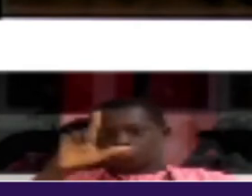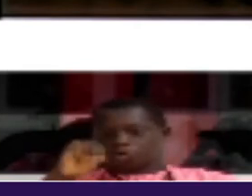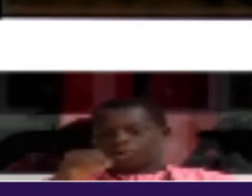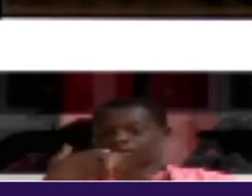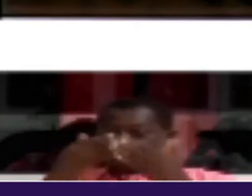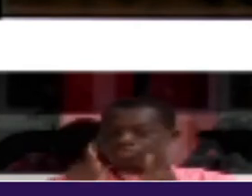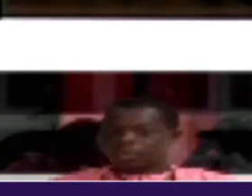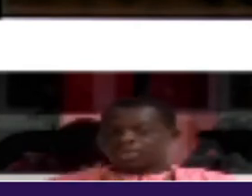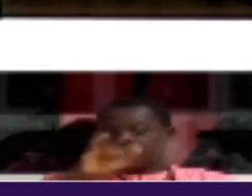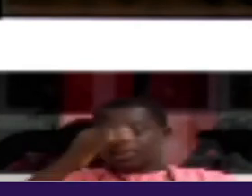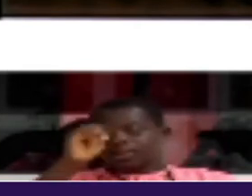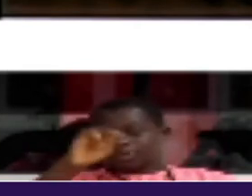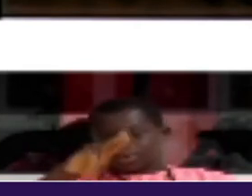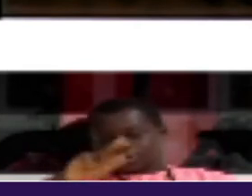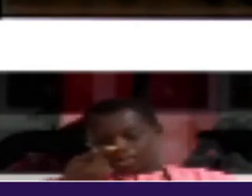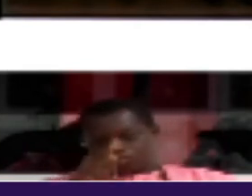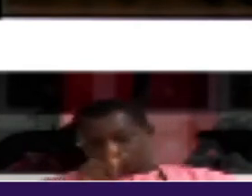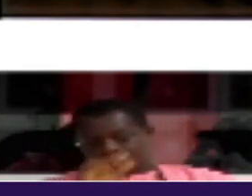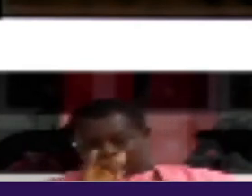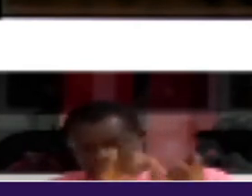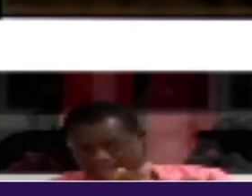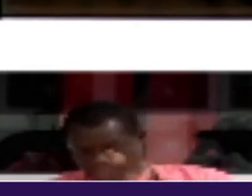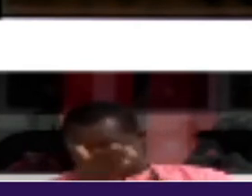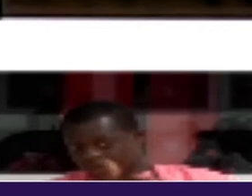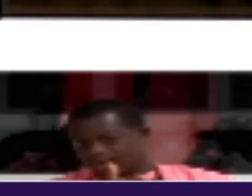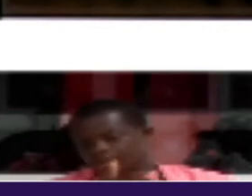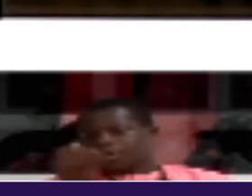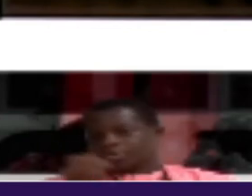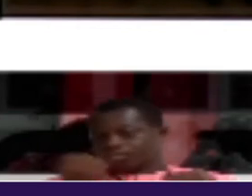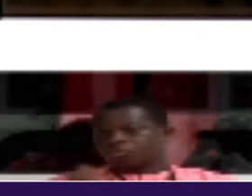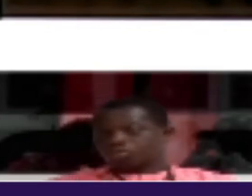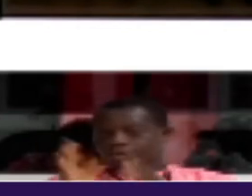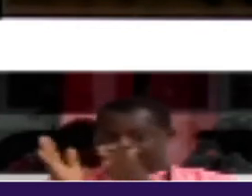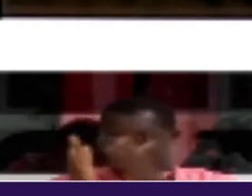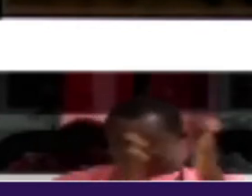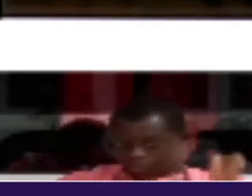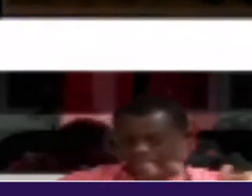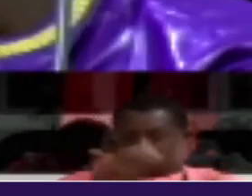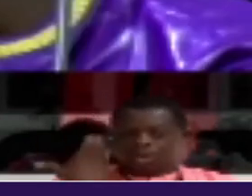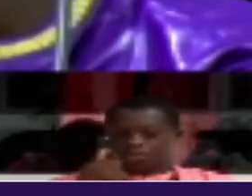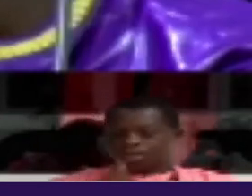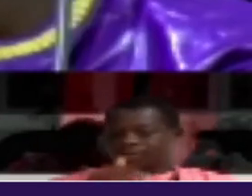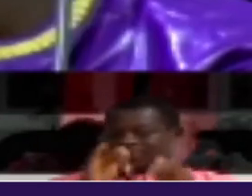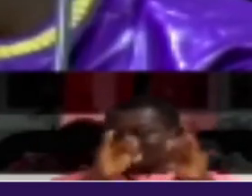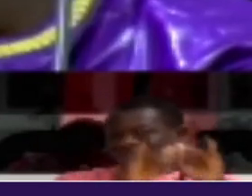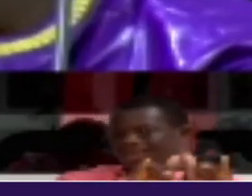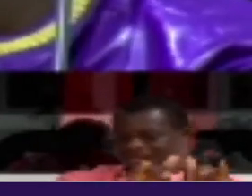here because the vehicle is parked. So that's how I stayed at the vehicle. This